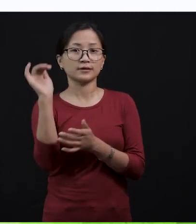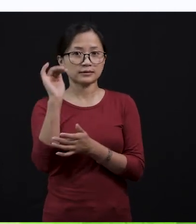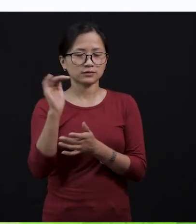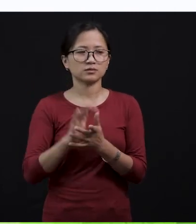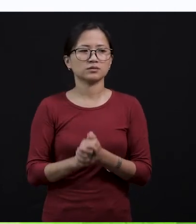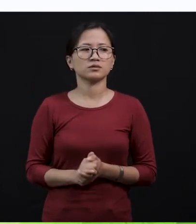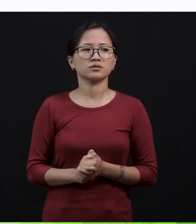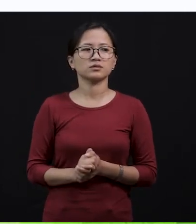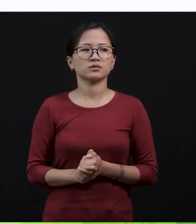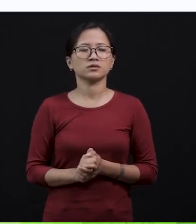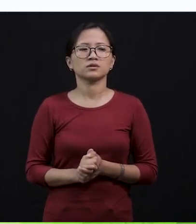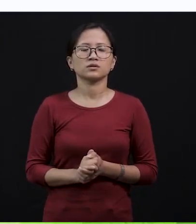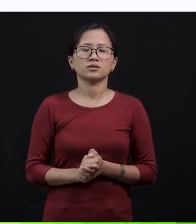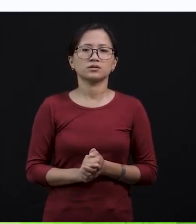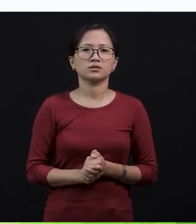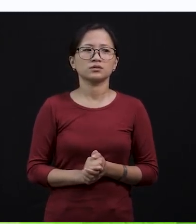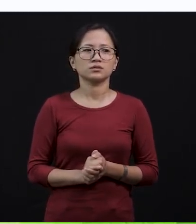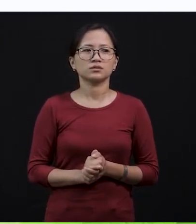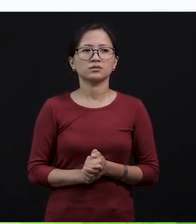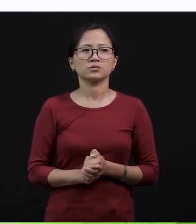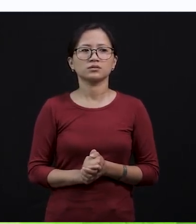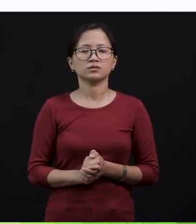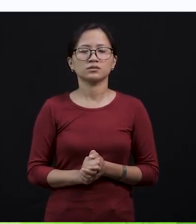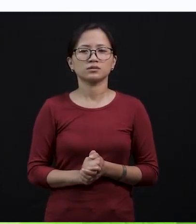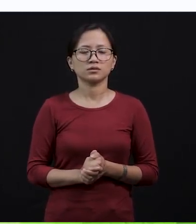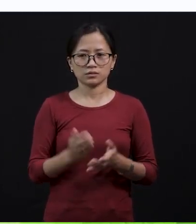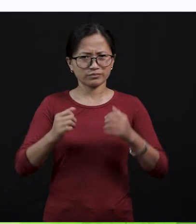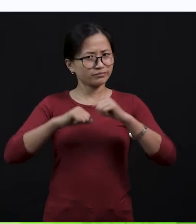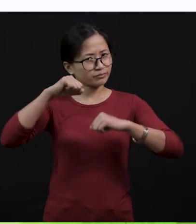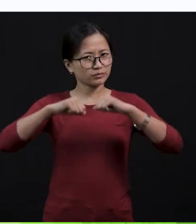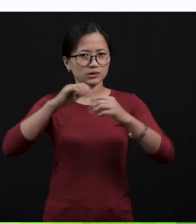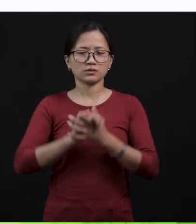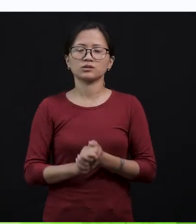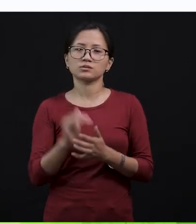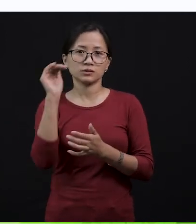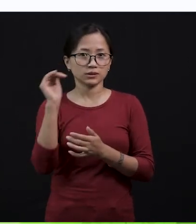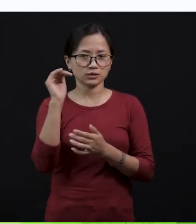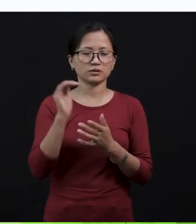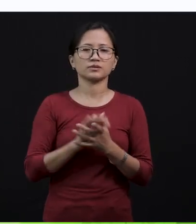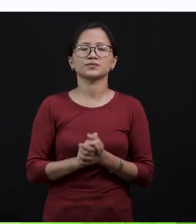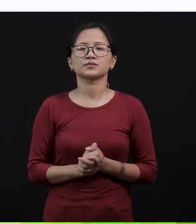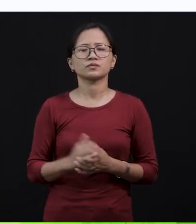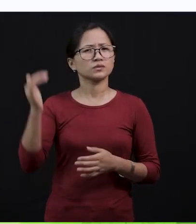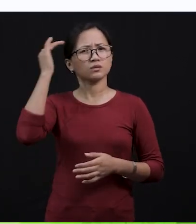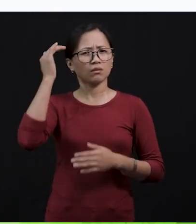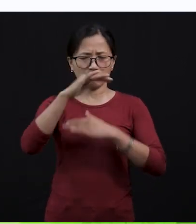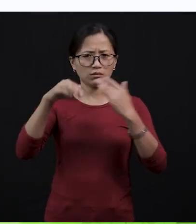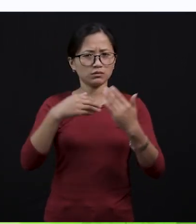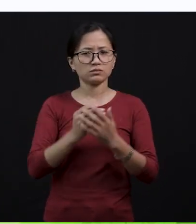another description of Macavity, and he is being compared to a snake. Now we all know